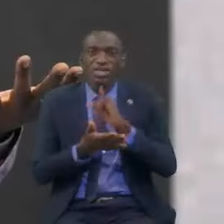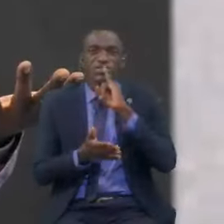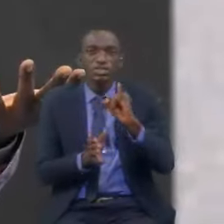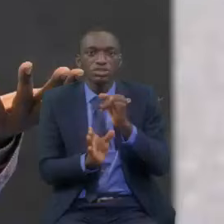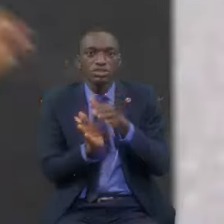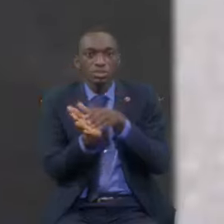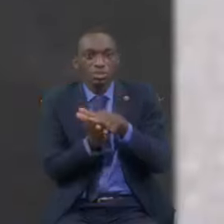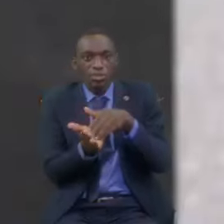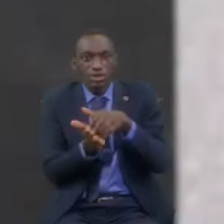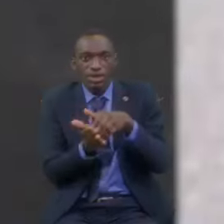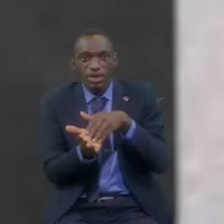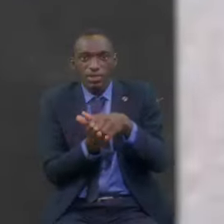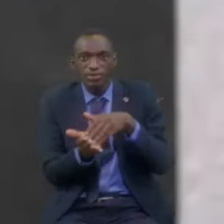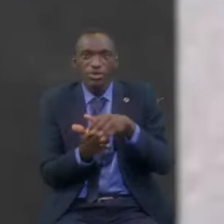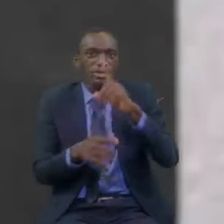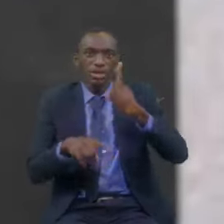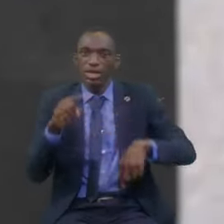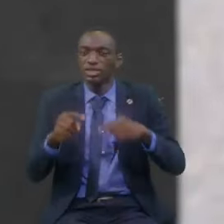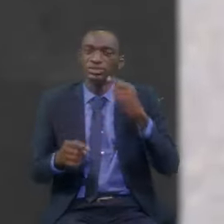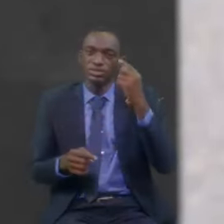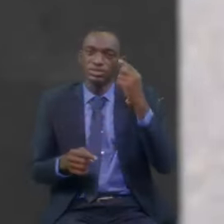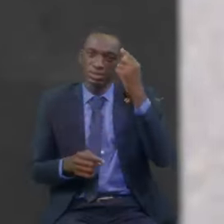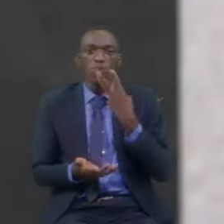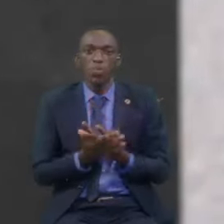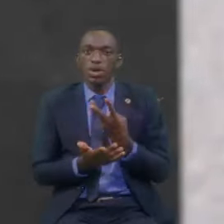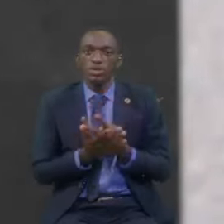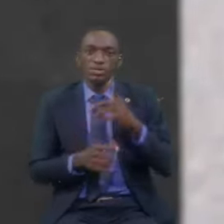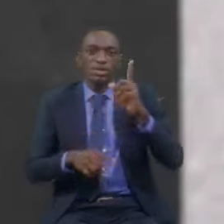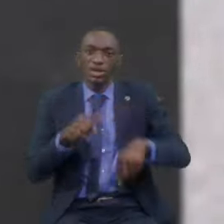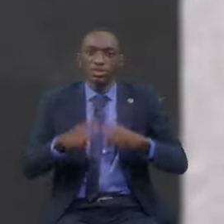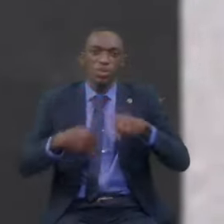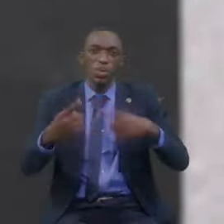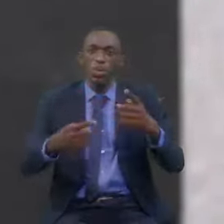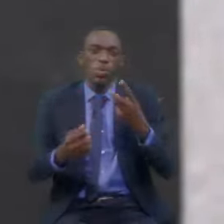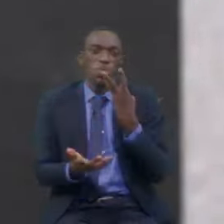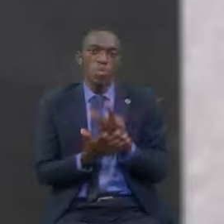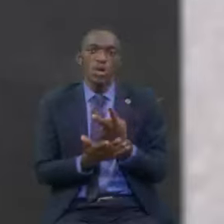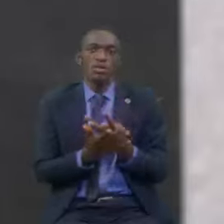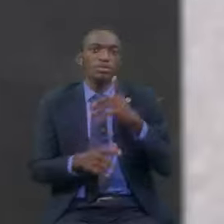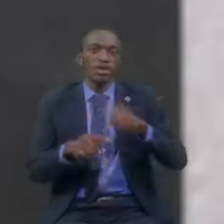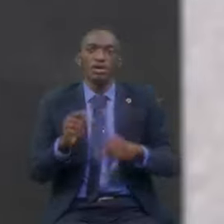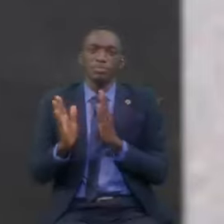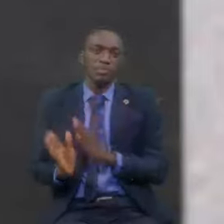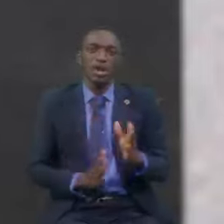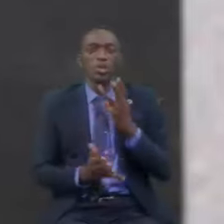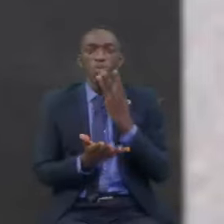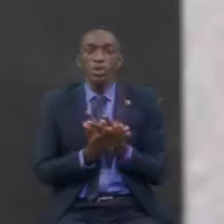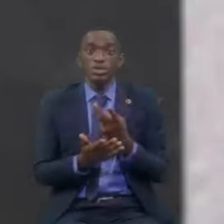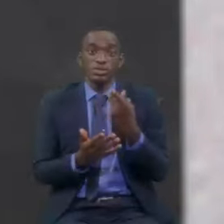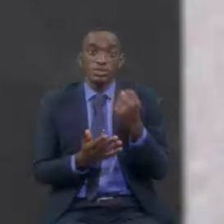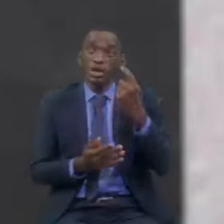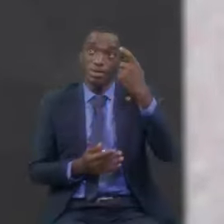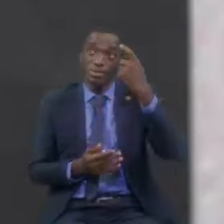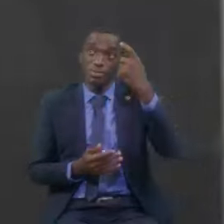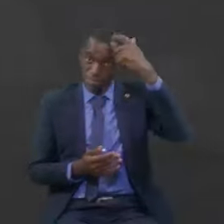well, cannot go well, cannot plan well. The brain that is